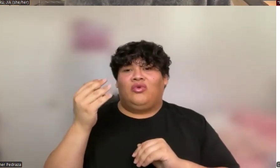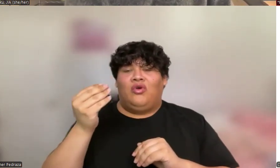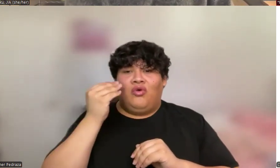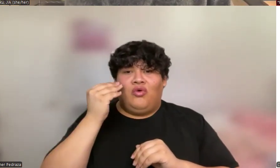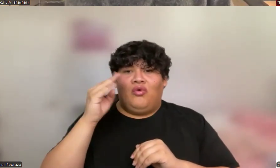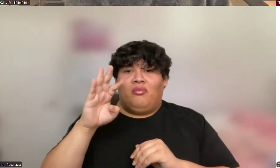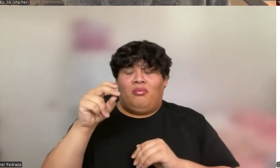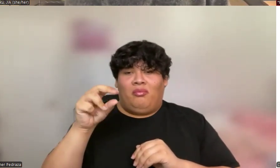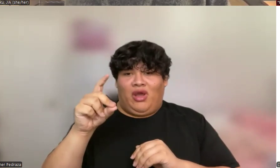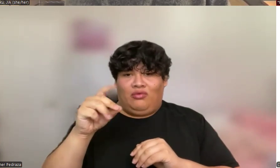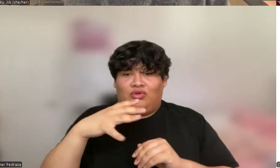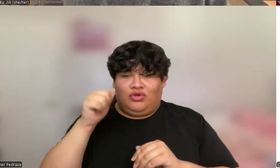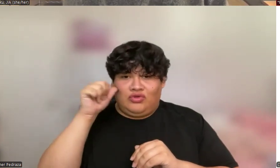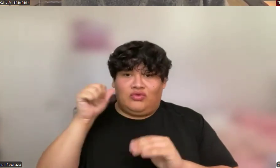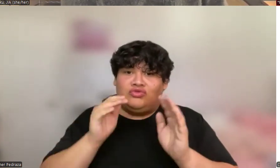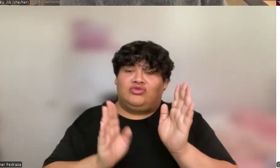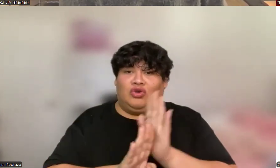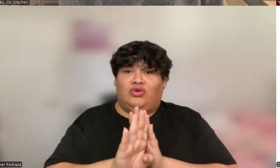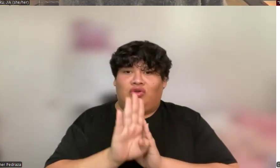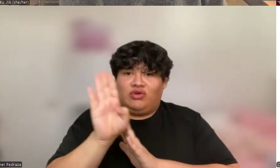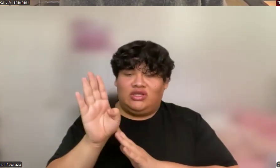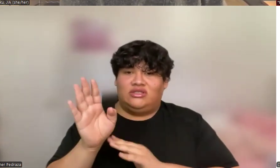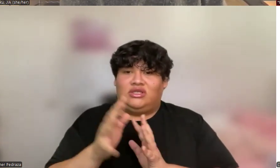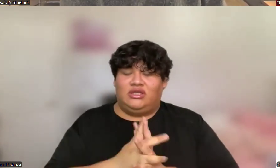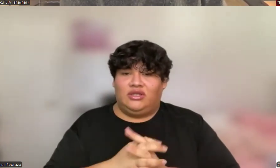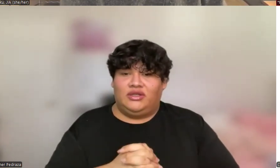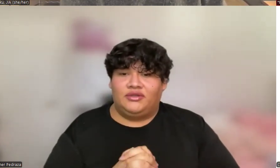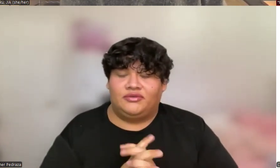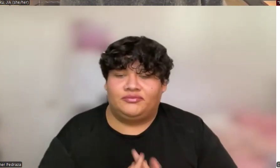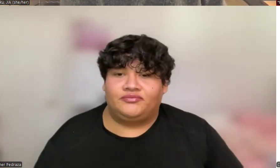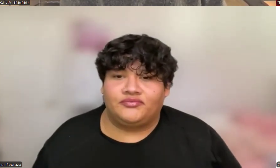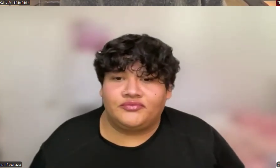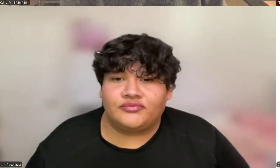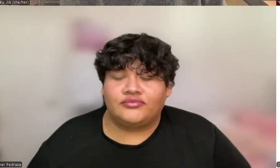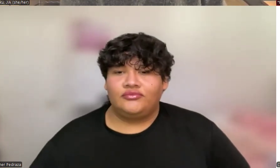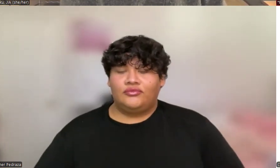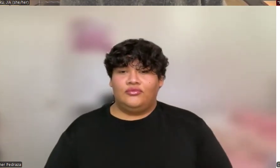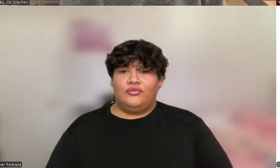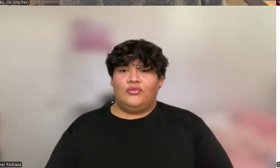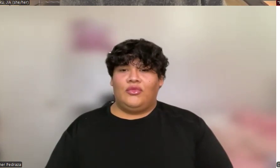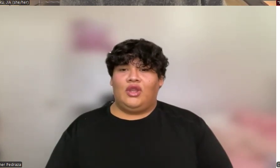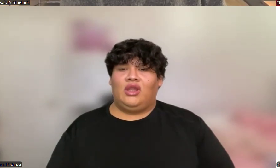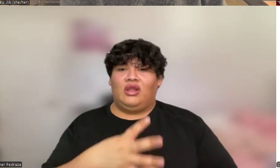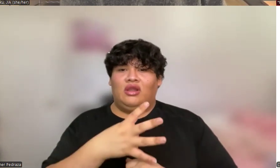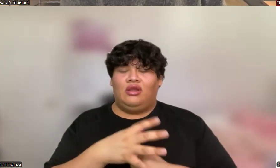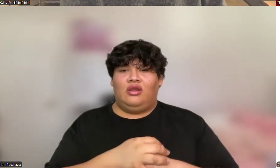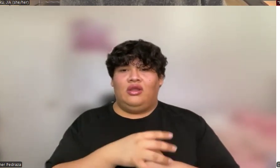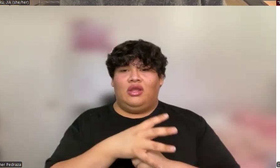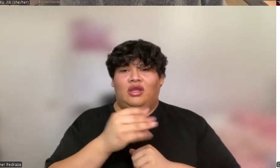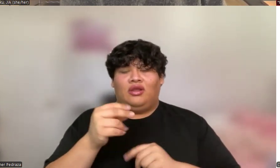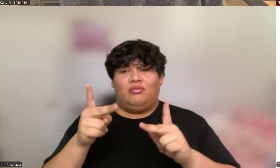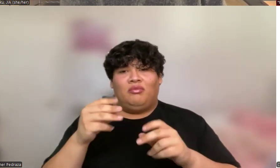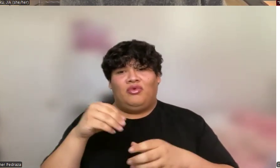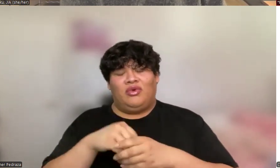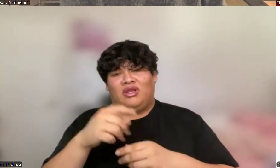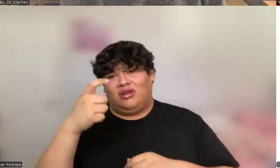is increasing. And then related to that is, the lack of parity in mental health goes a